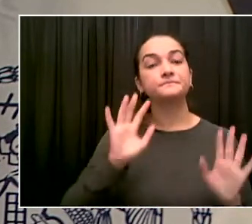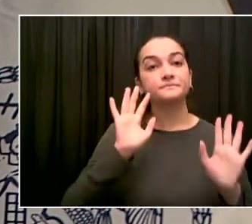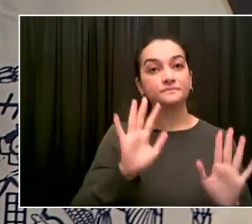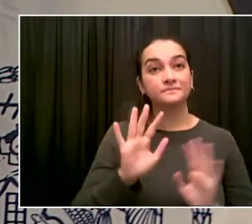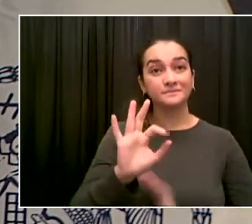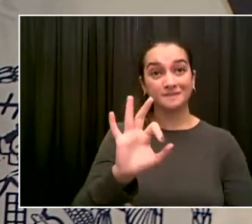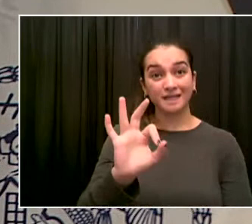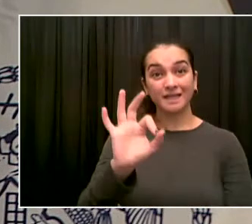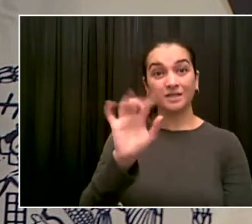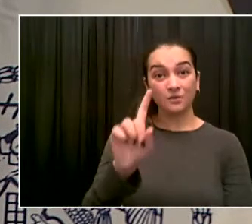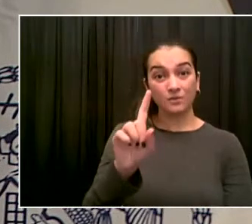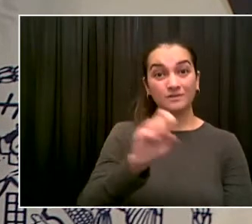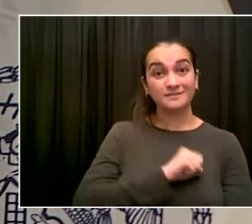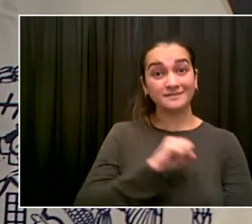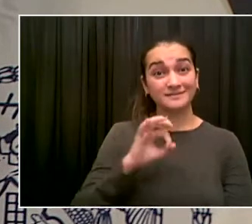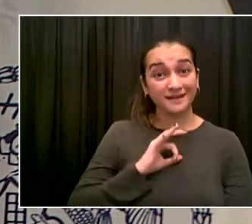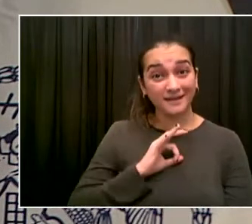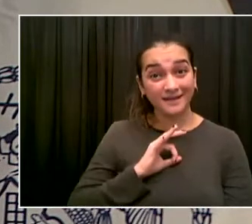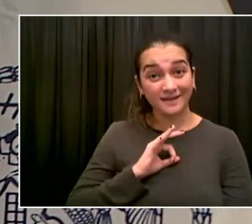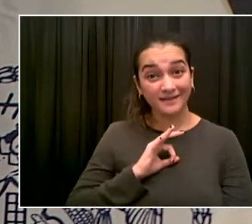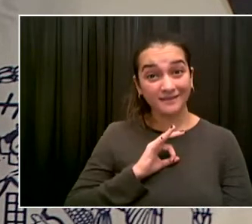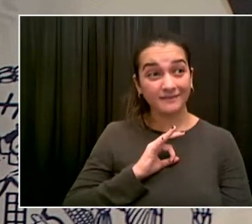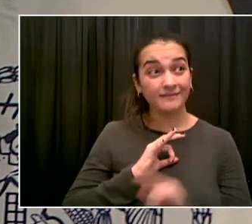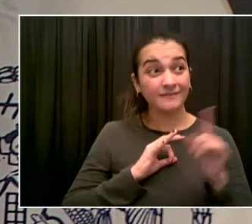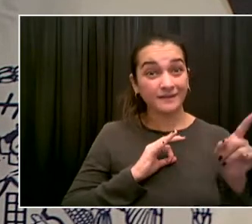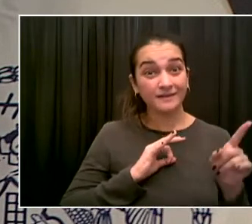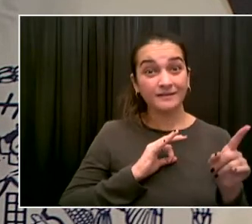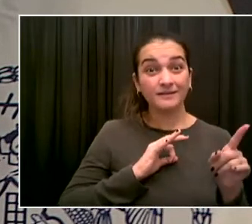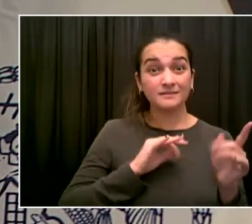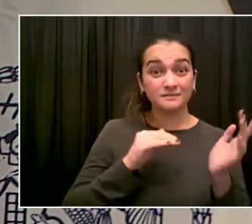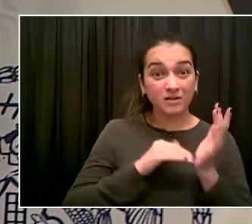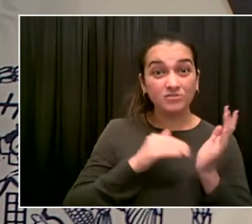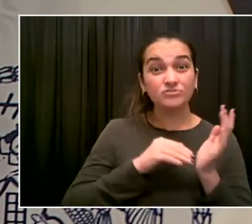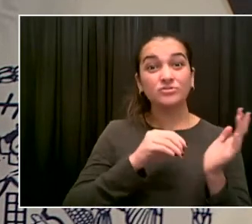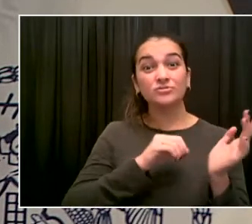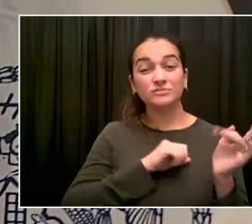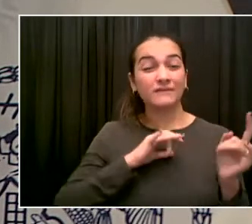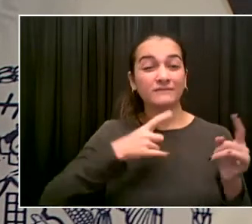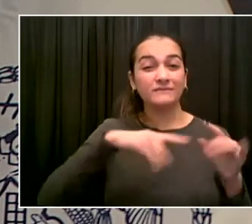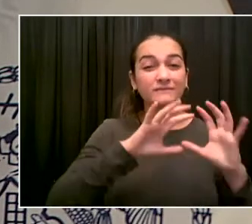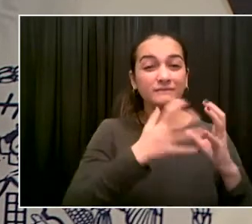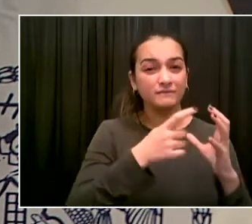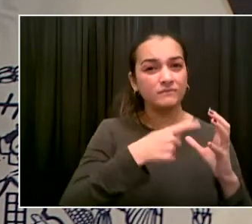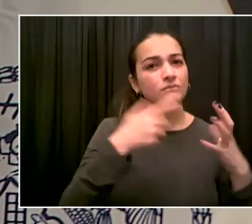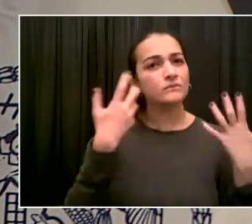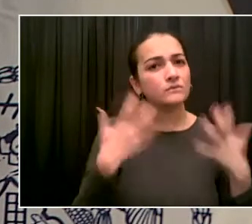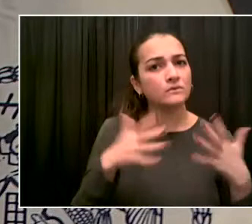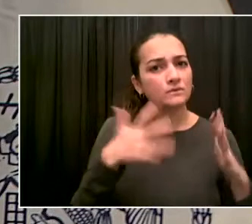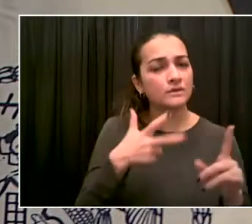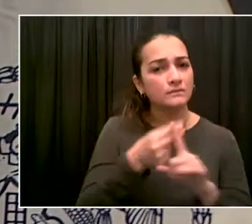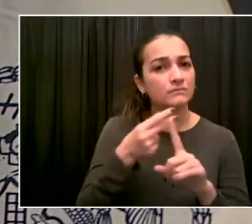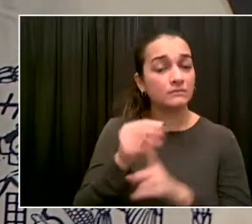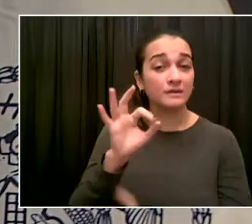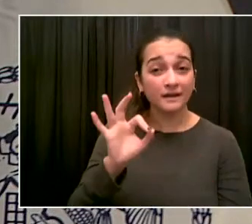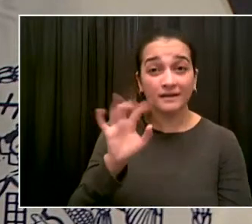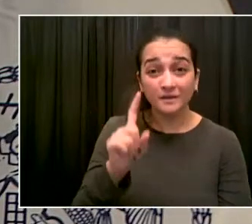fair process. They did the right thing. And we welcome back anyone who's not yet vaccinated. There's still time to make it